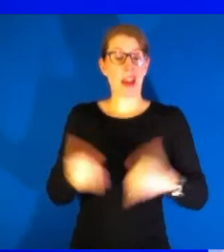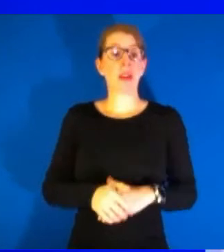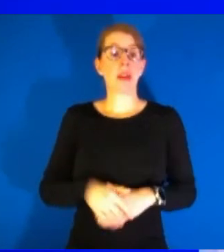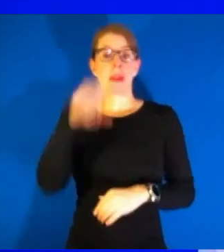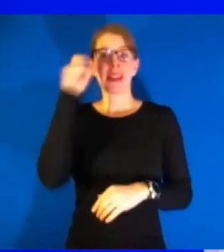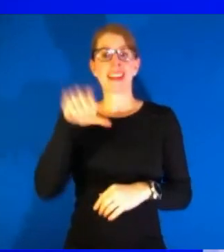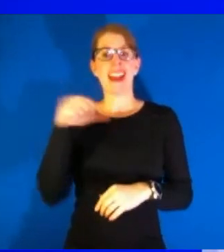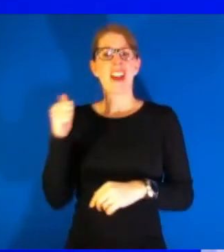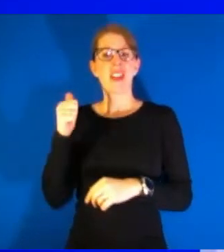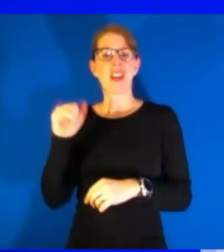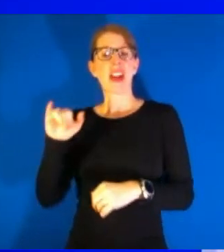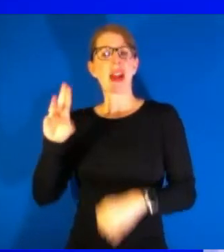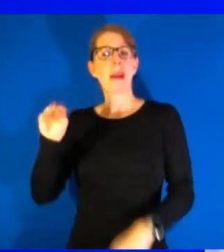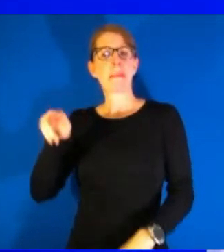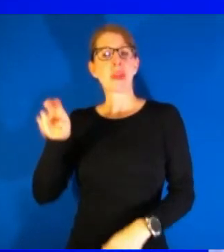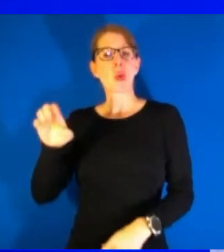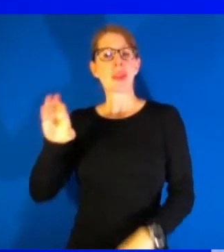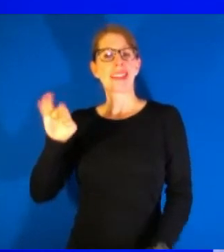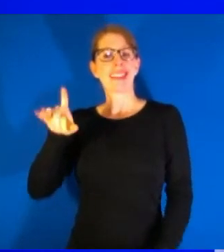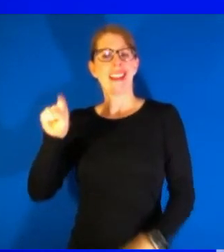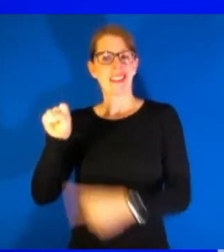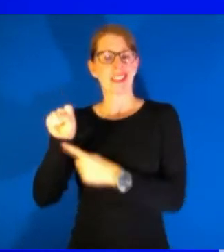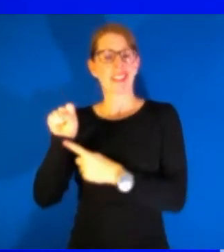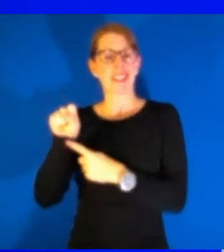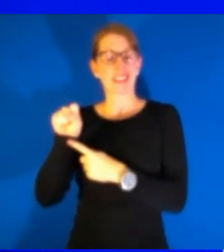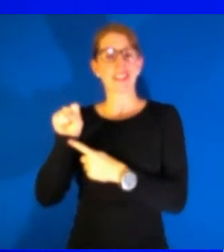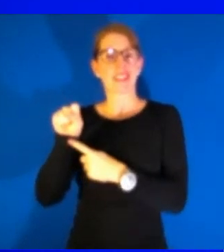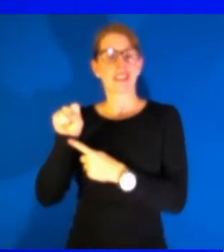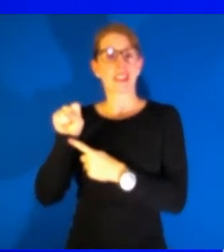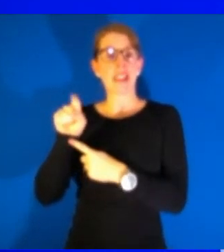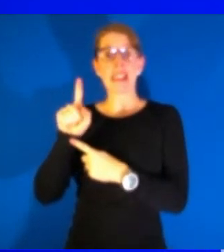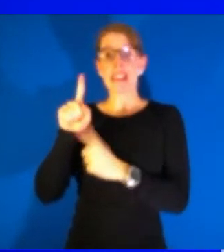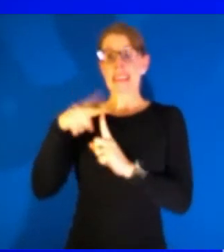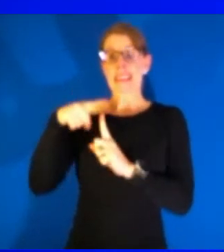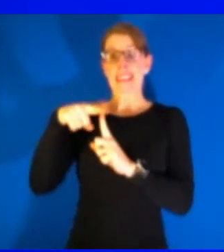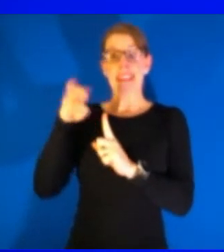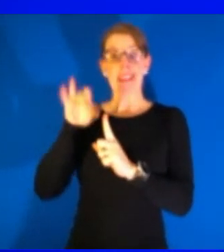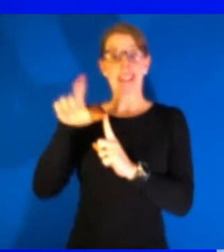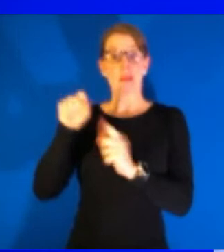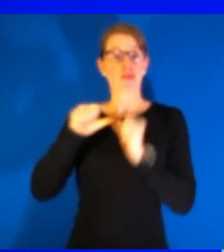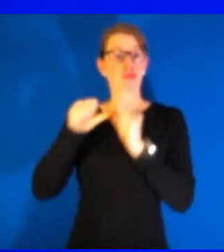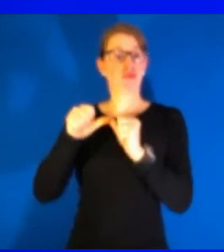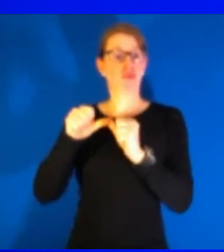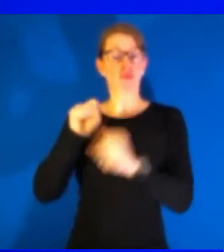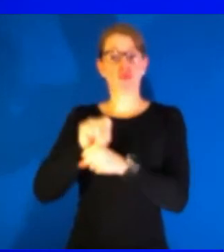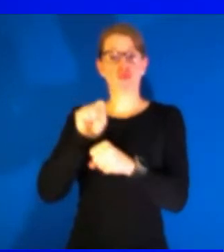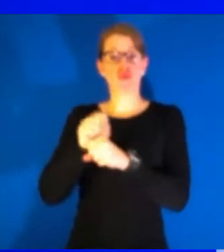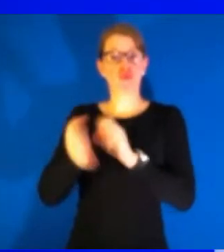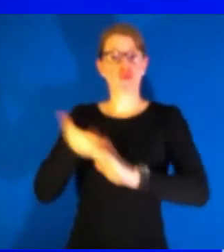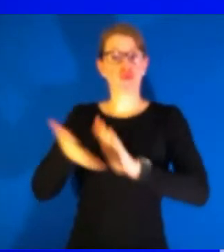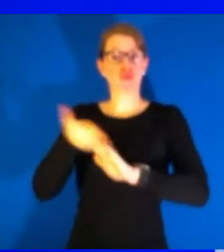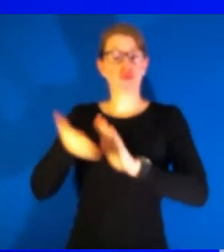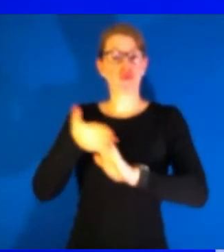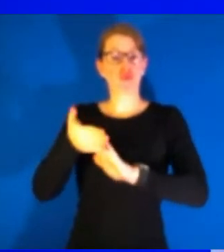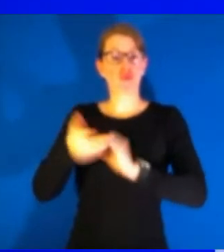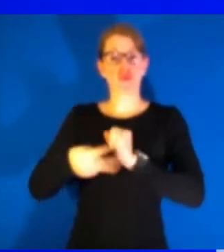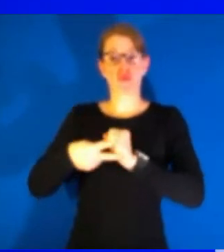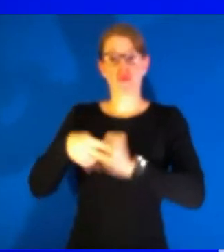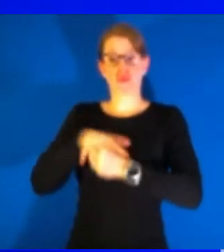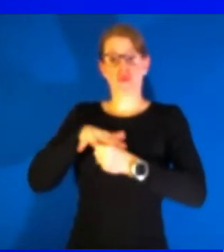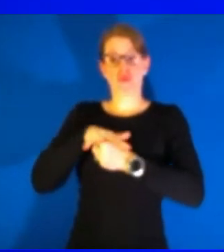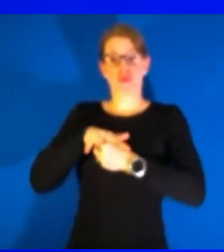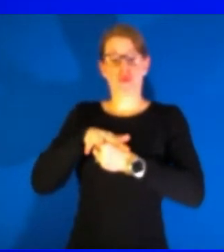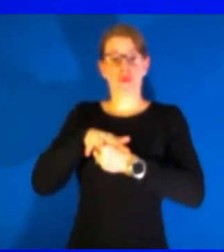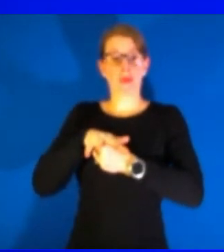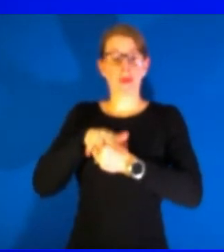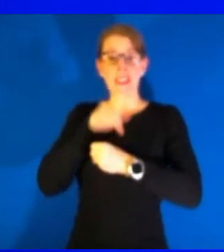immune cells, that other arm of our immune system, our T cells that continue to work because of really conserved areas or unchanged